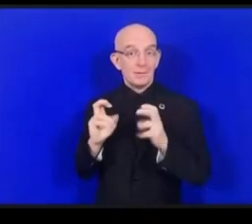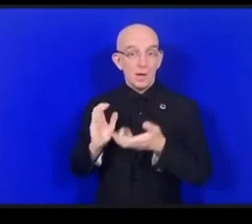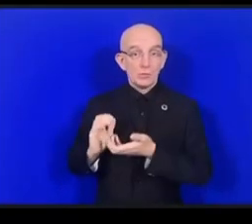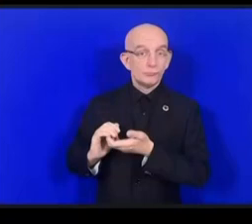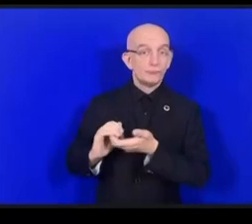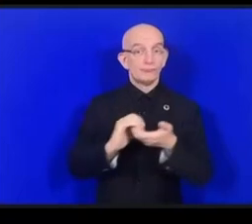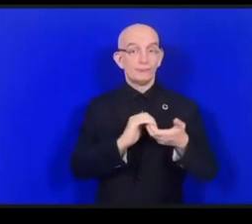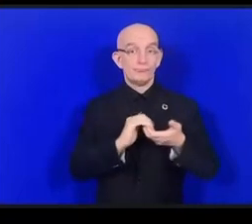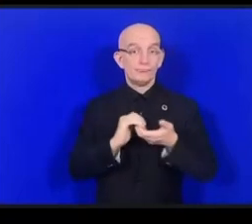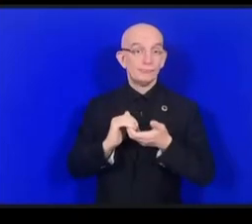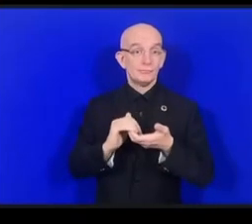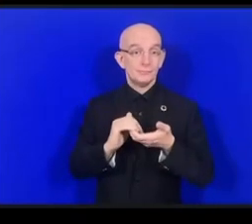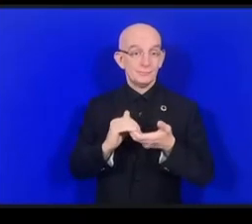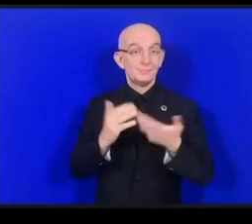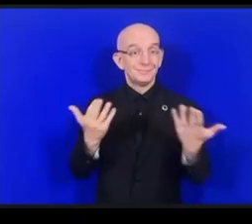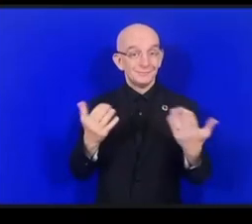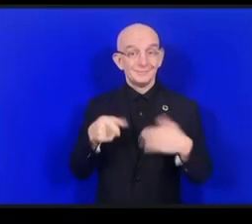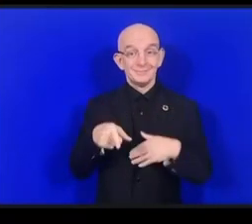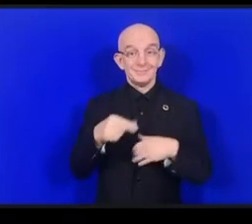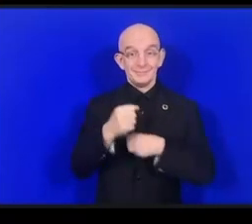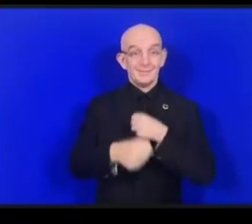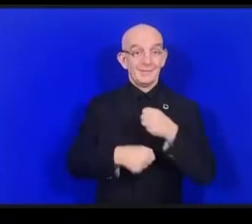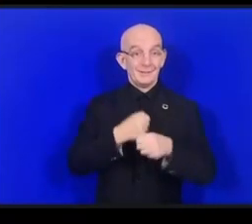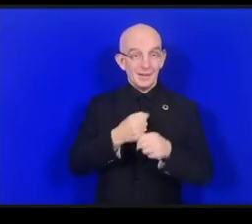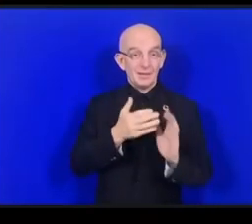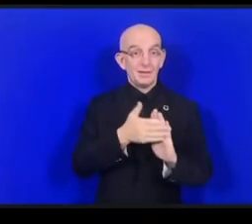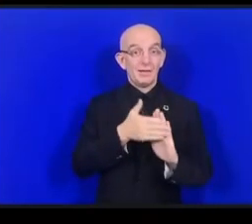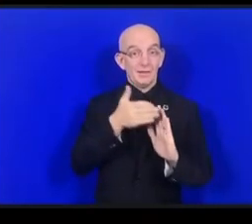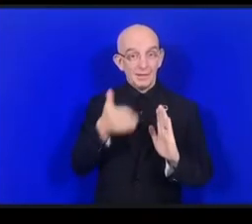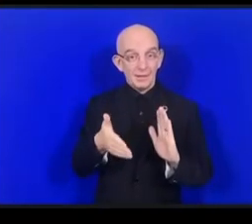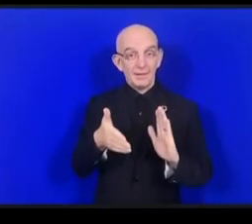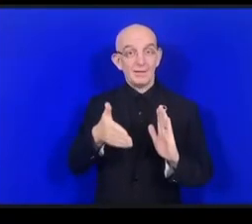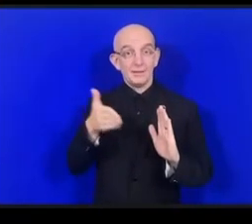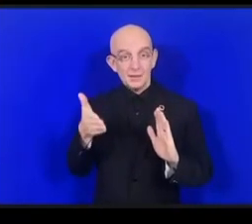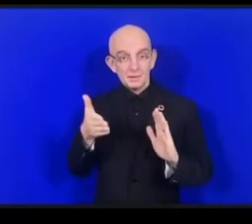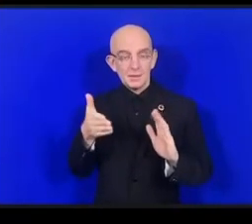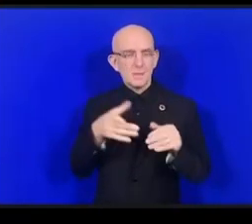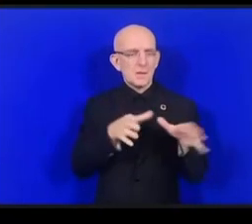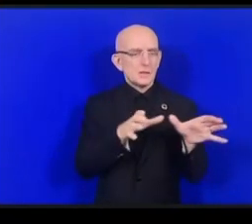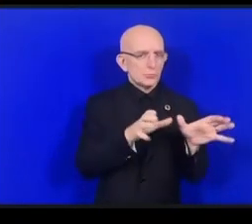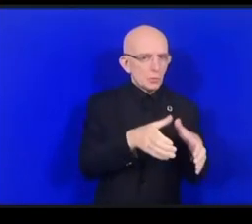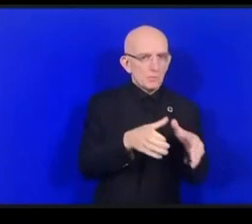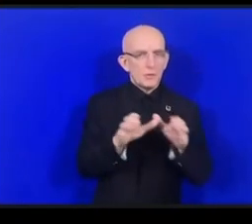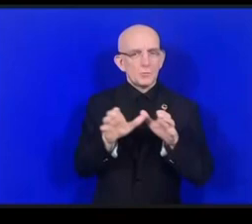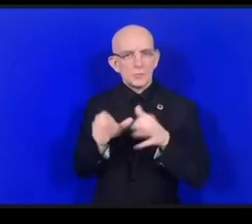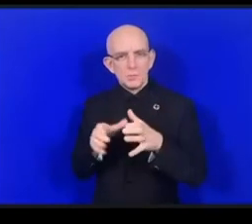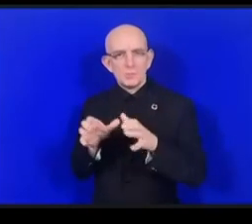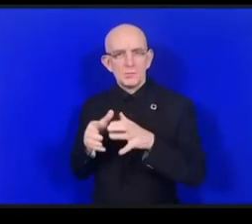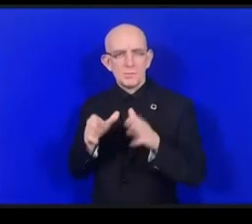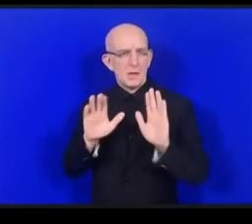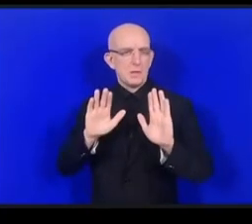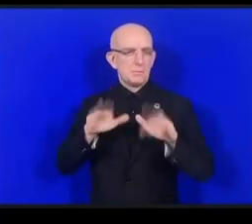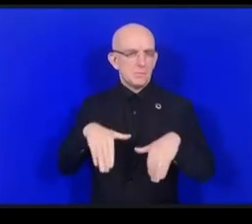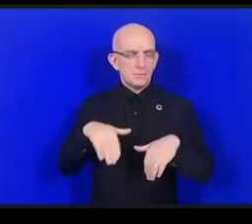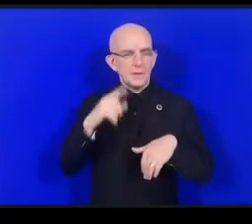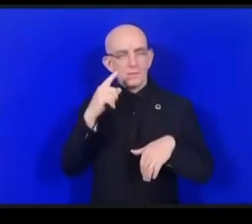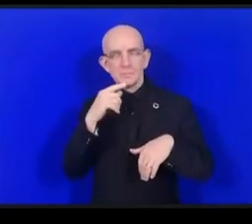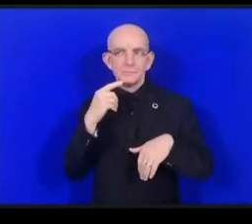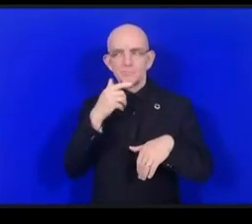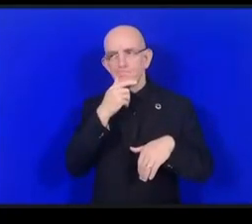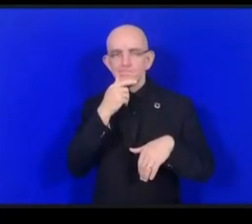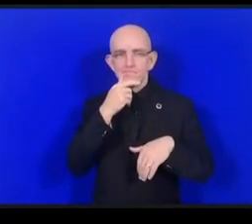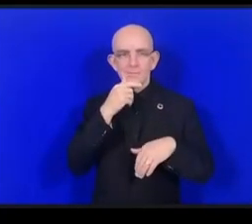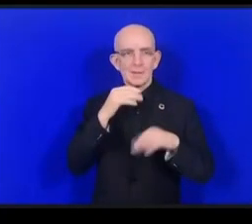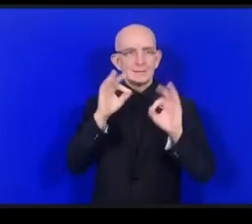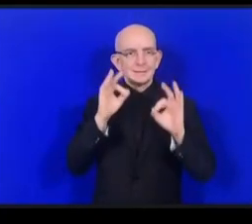a formal structure, they called themselves dynamic coalitions. And they have been with us since Athens. By now we